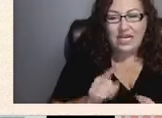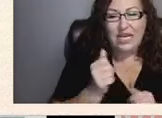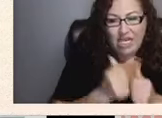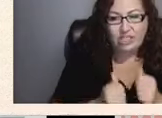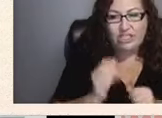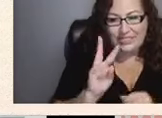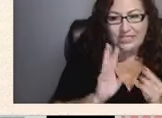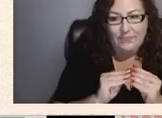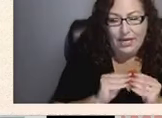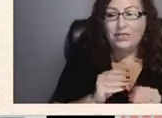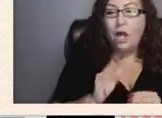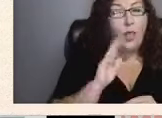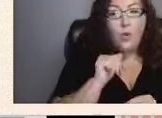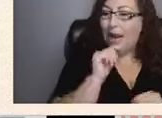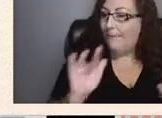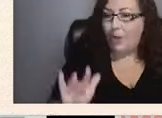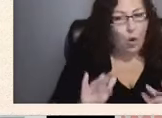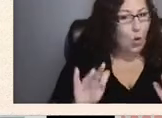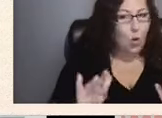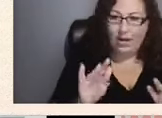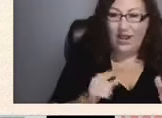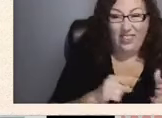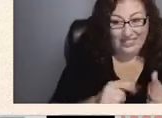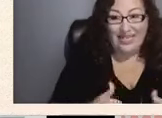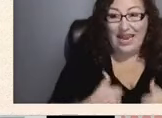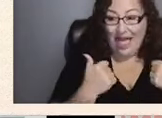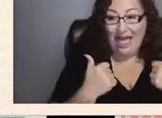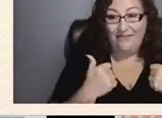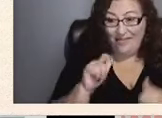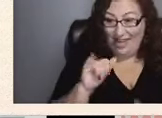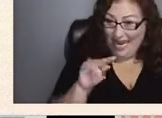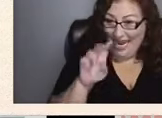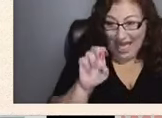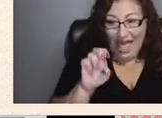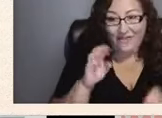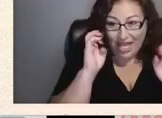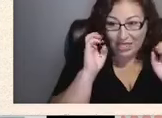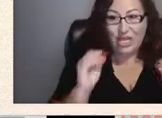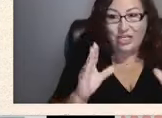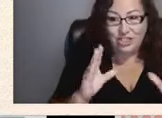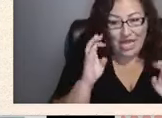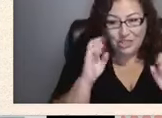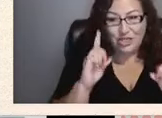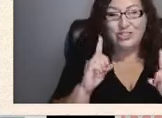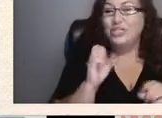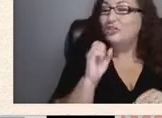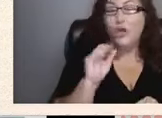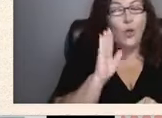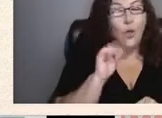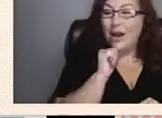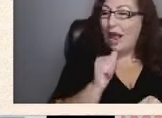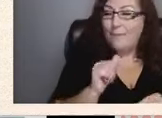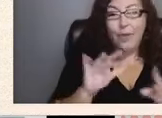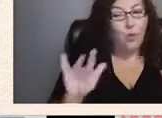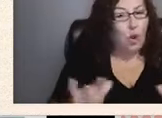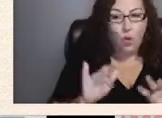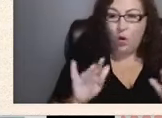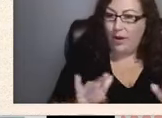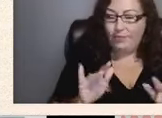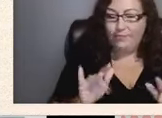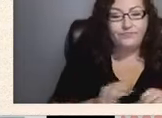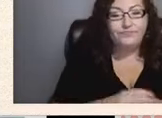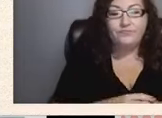be recorded. This is live. This is live education. So they're not going to be recorded. We want